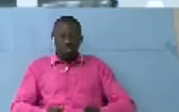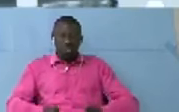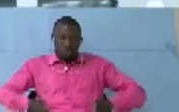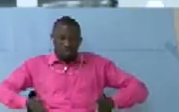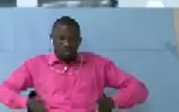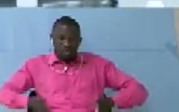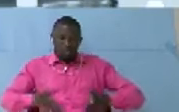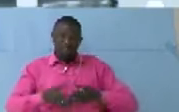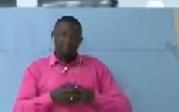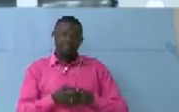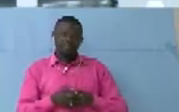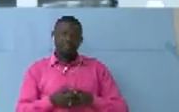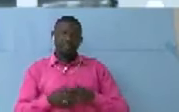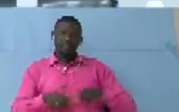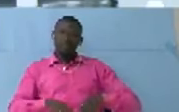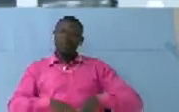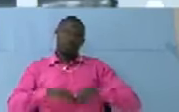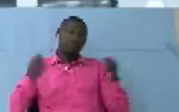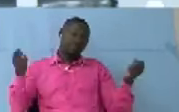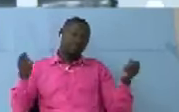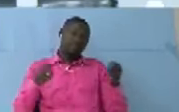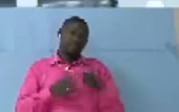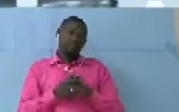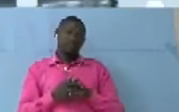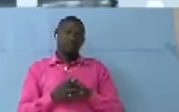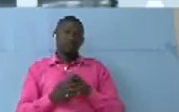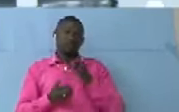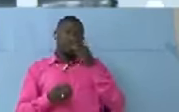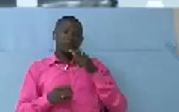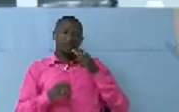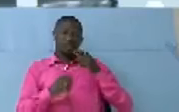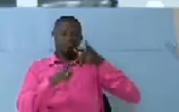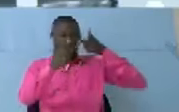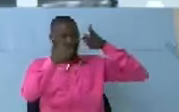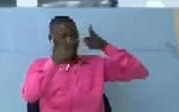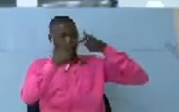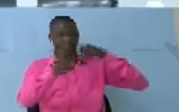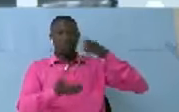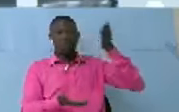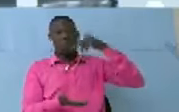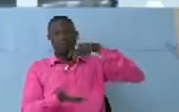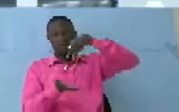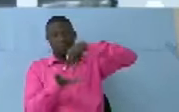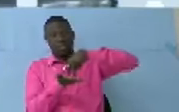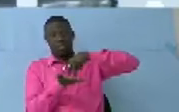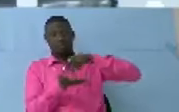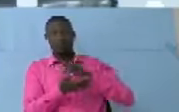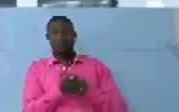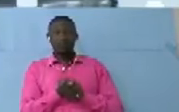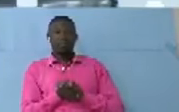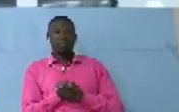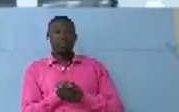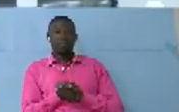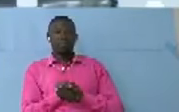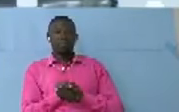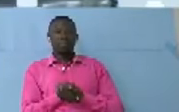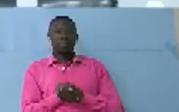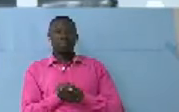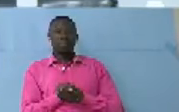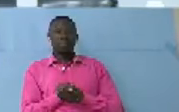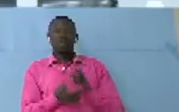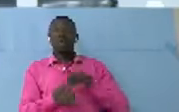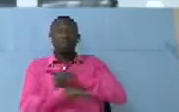underpants Bundy. He removed it. Ako cameraman ko nalo. And told the cameraman, come and stand up. Ako ni kesamba